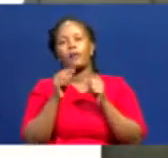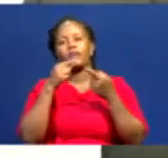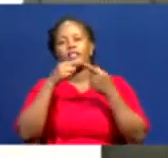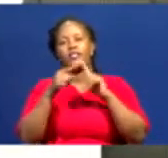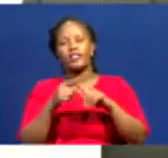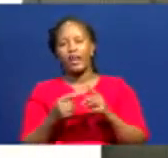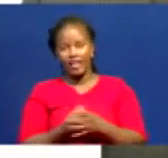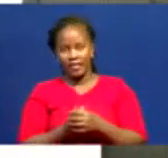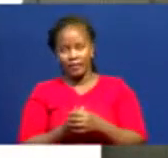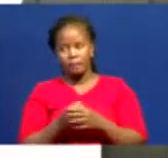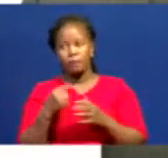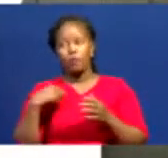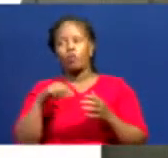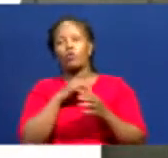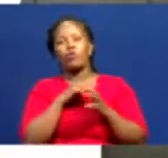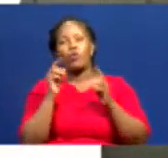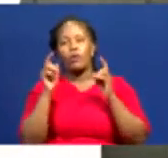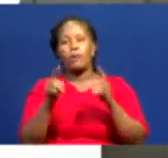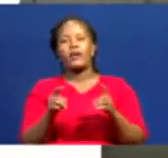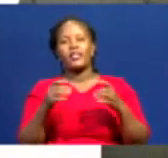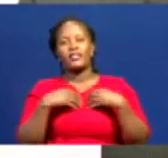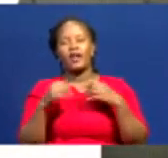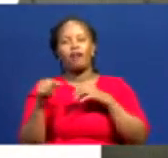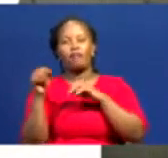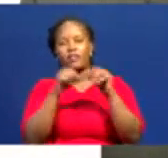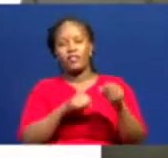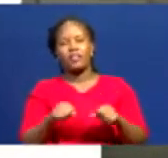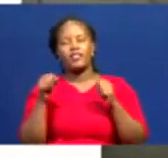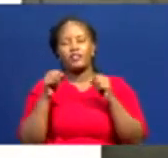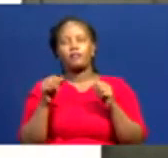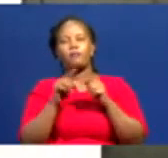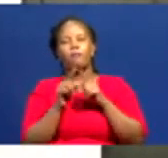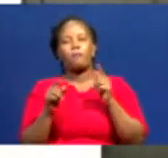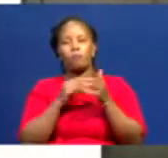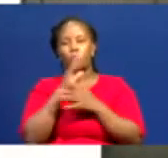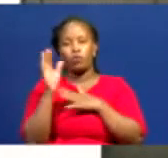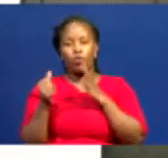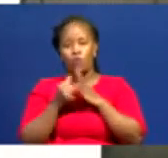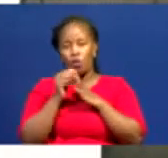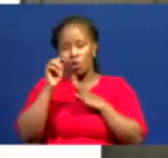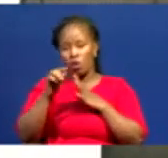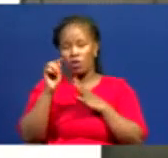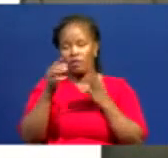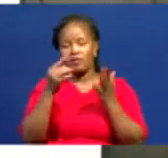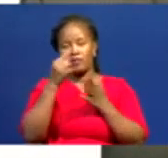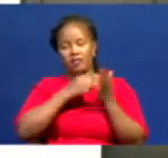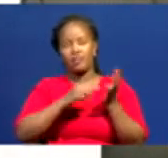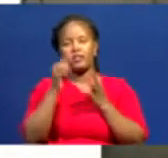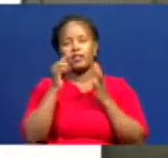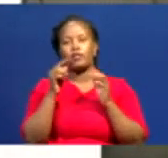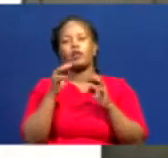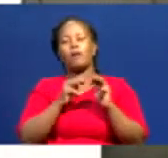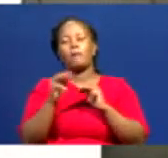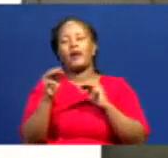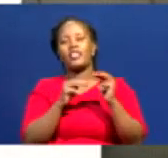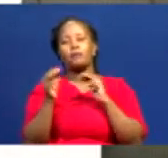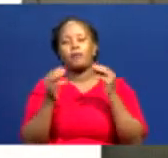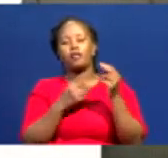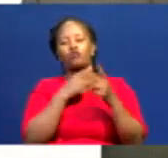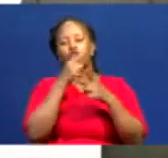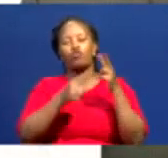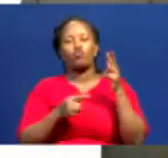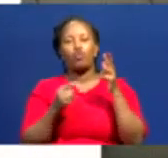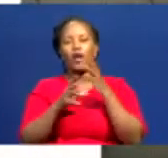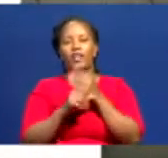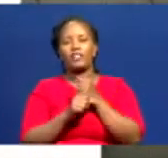global accreditation infrastructure, and that global quality infrastructure or accreditation infrastructure is managed by two organizations in the world,